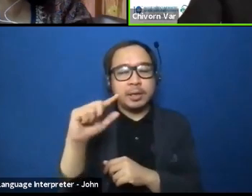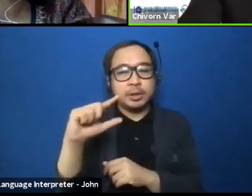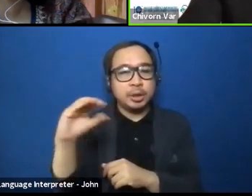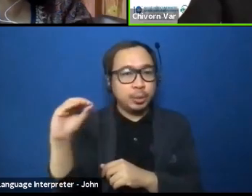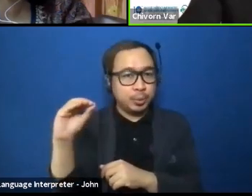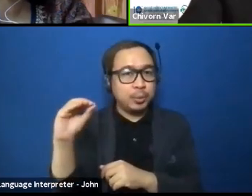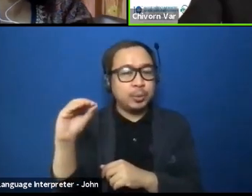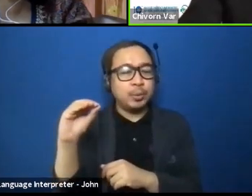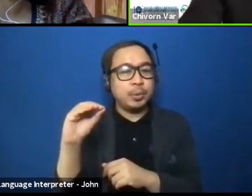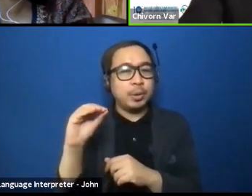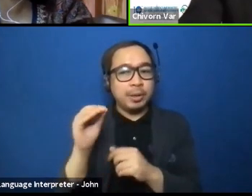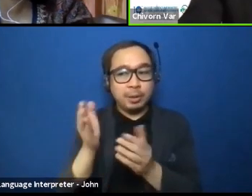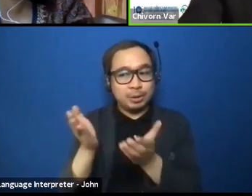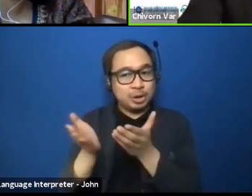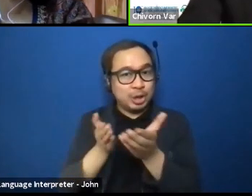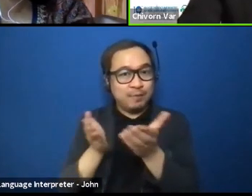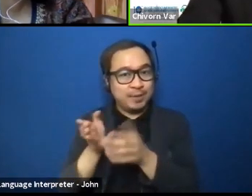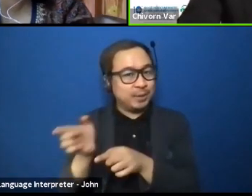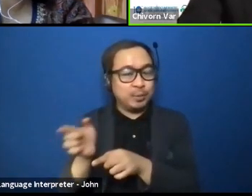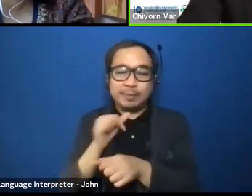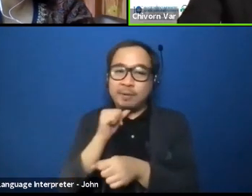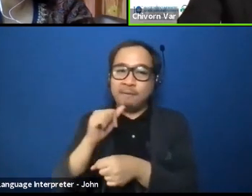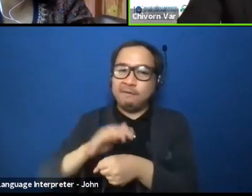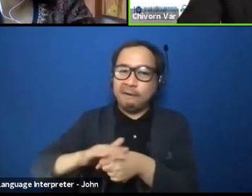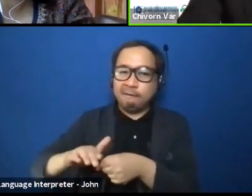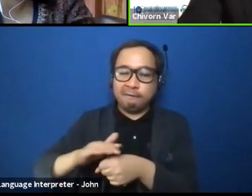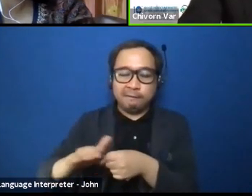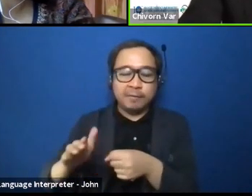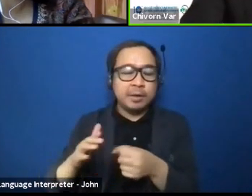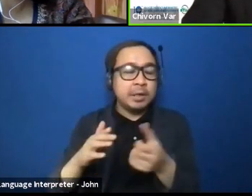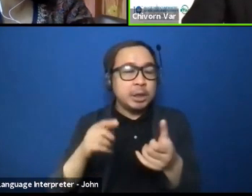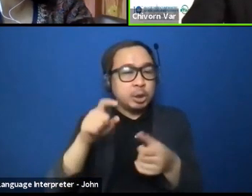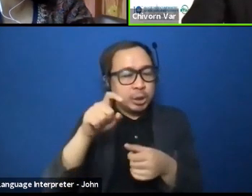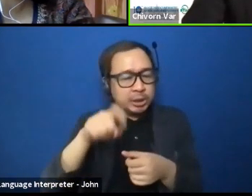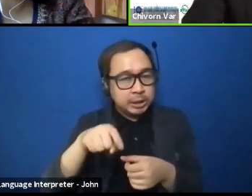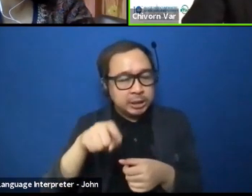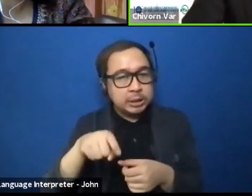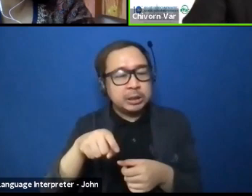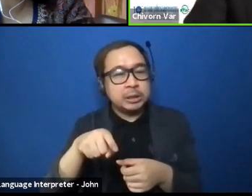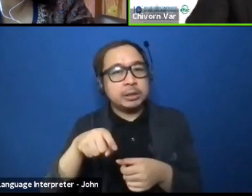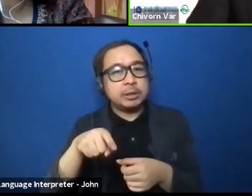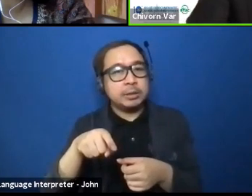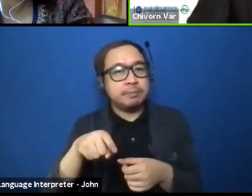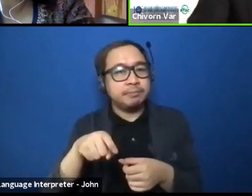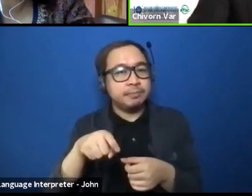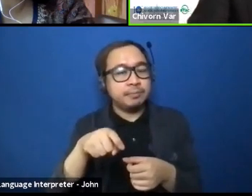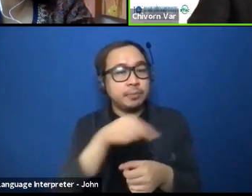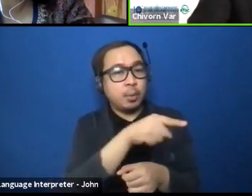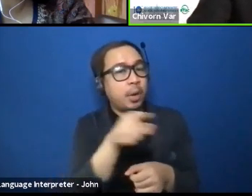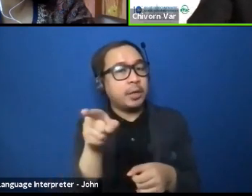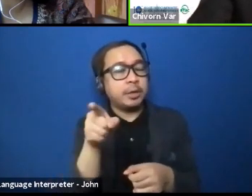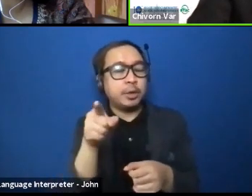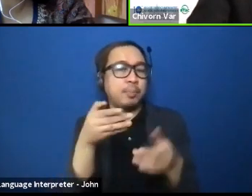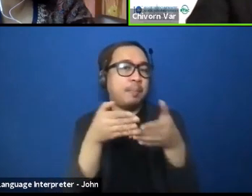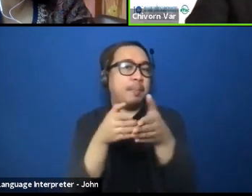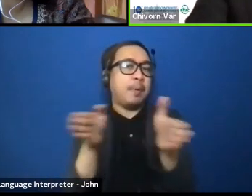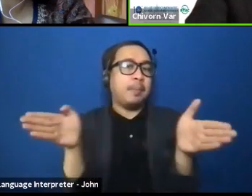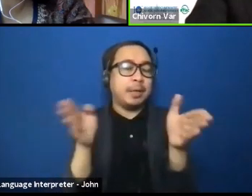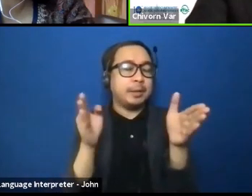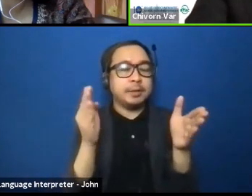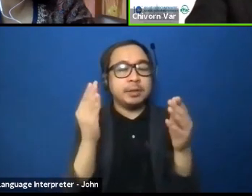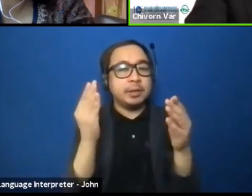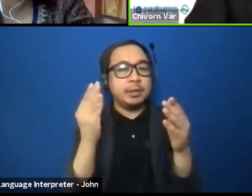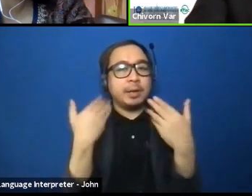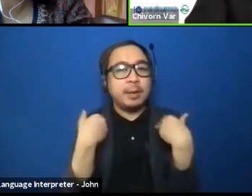NGO alone is not enough. We need to make the public health service